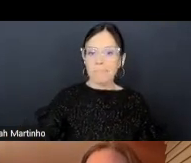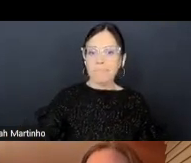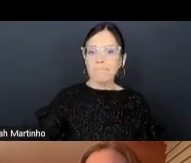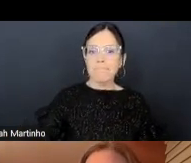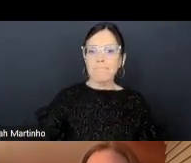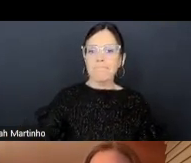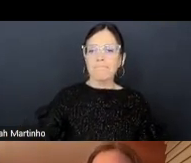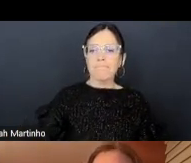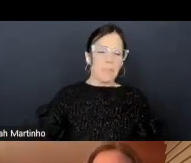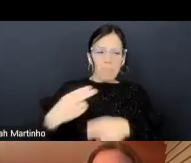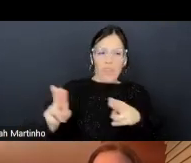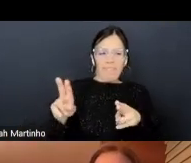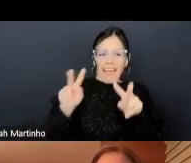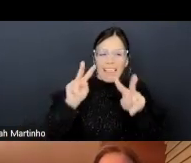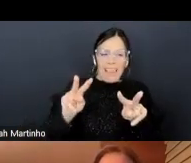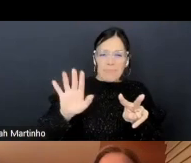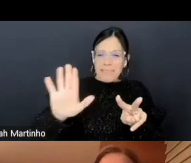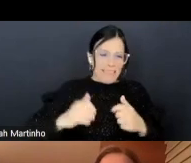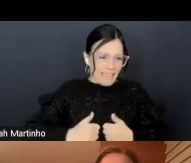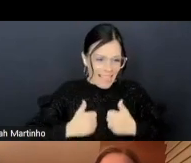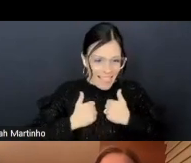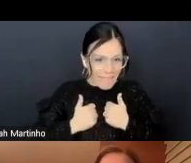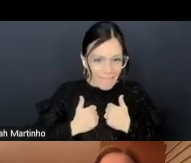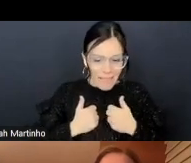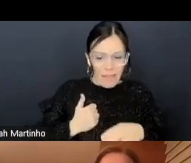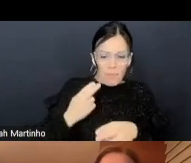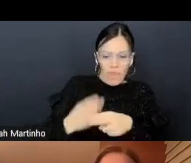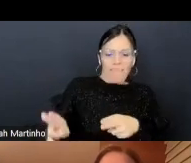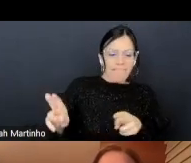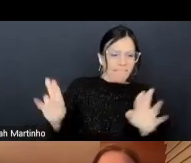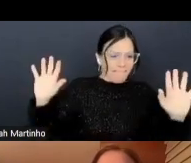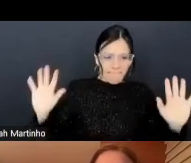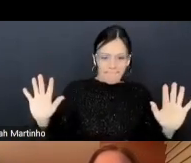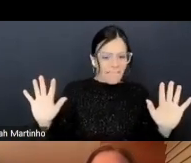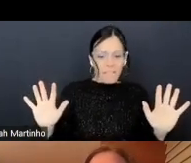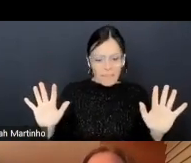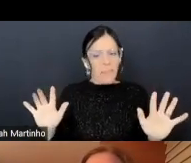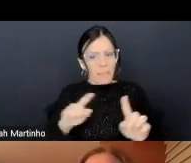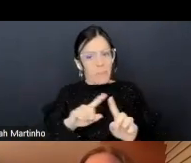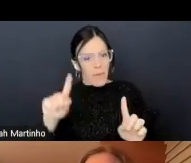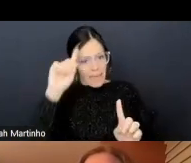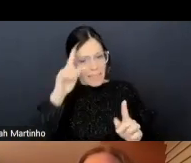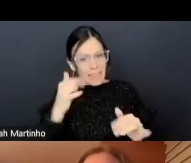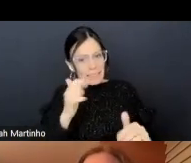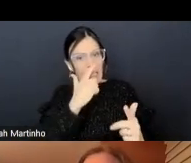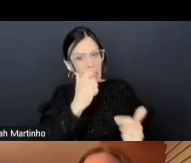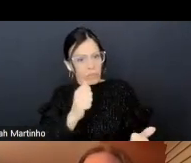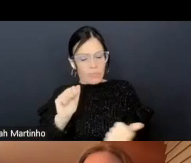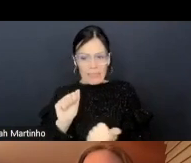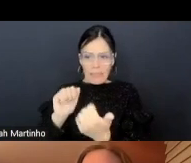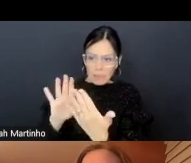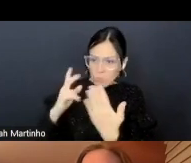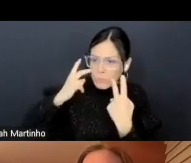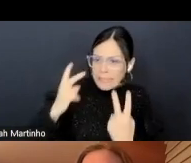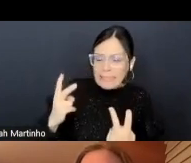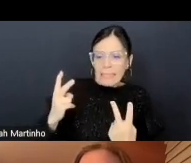into his life um but i think it's still an interesting way to think about to